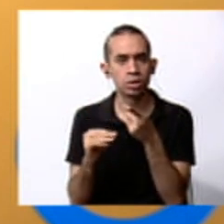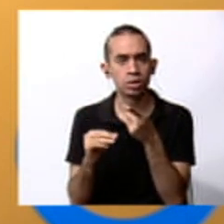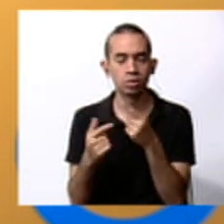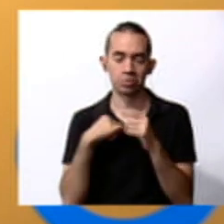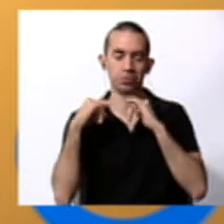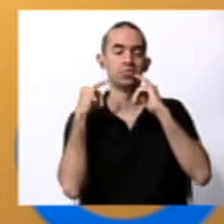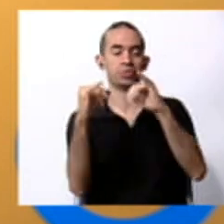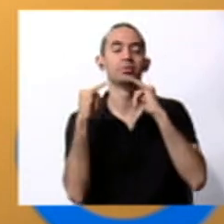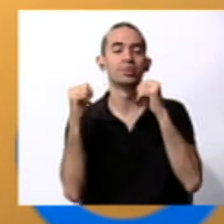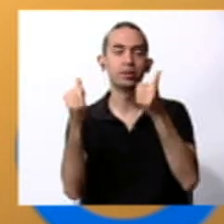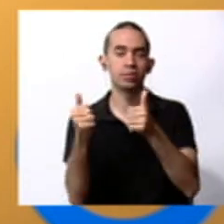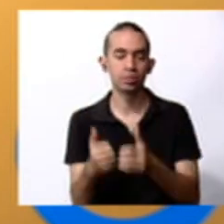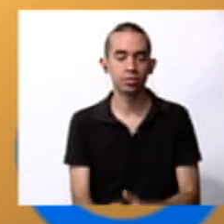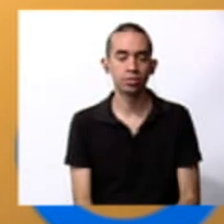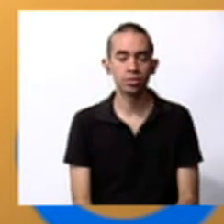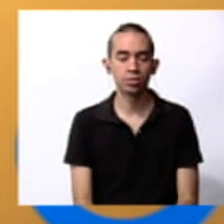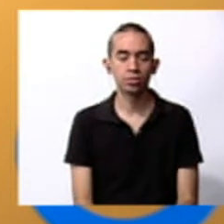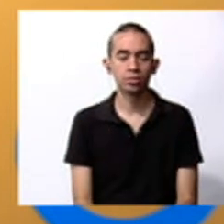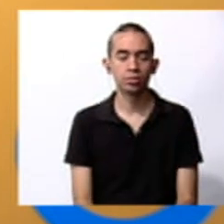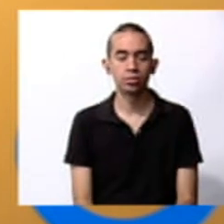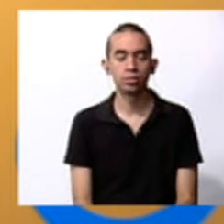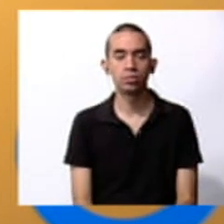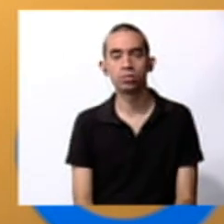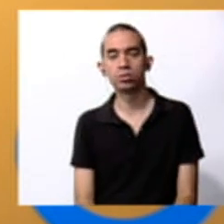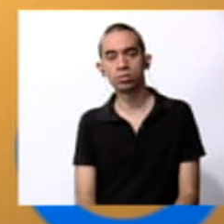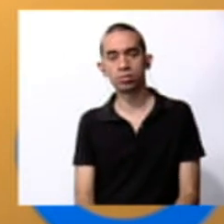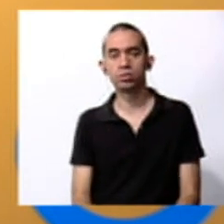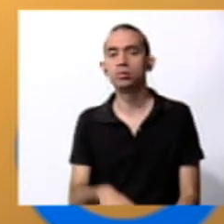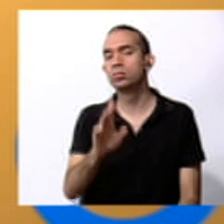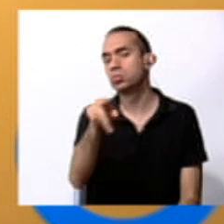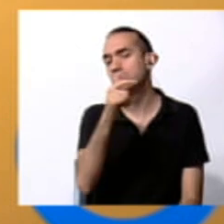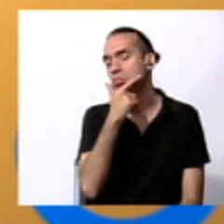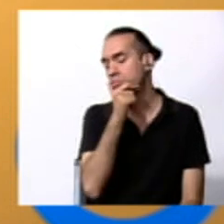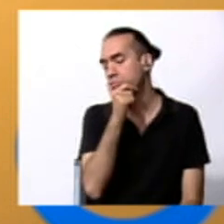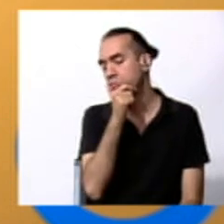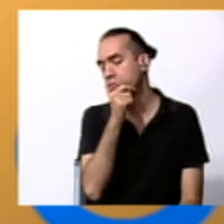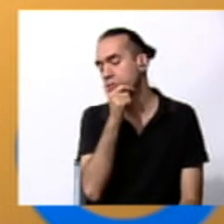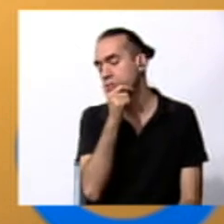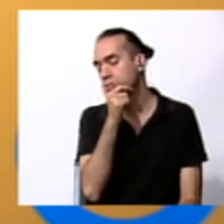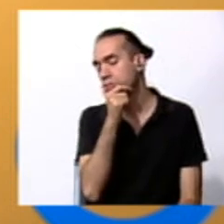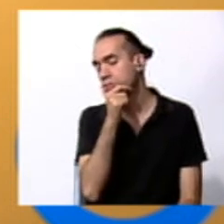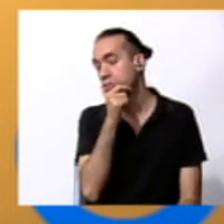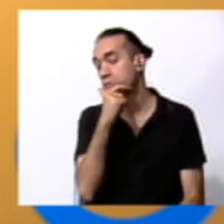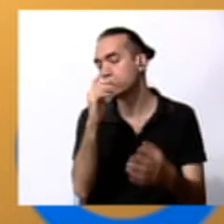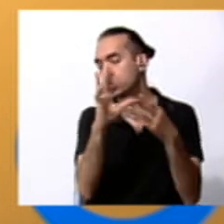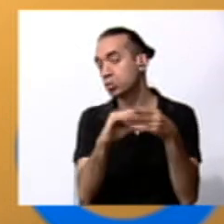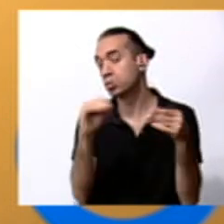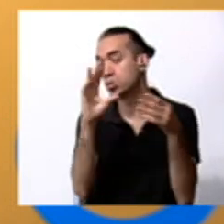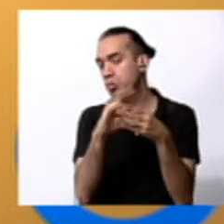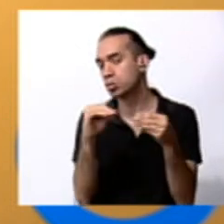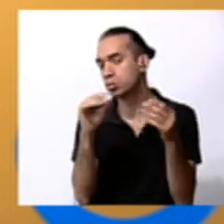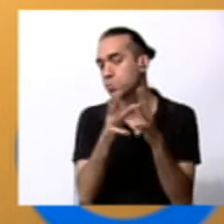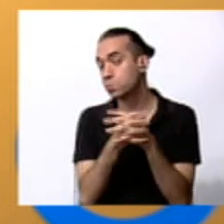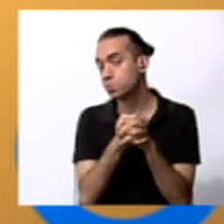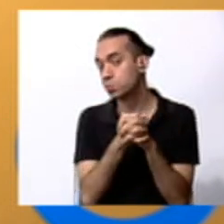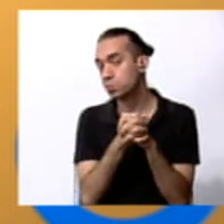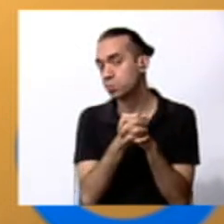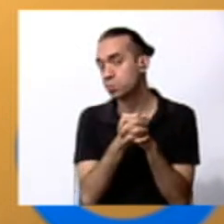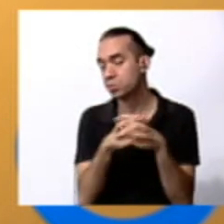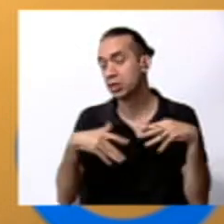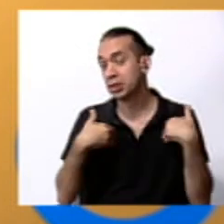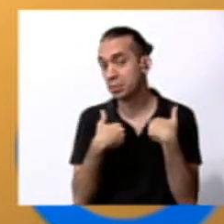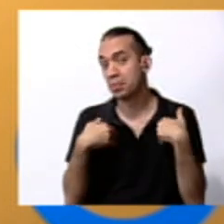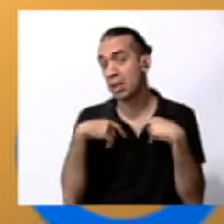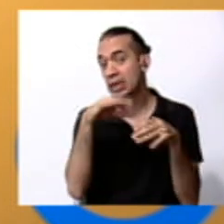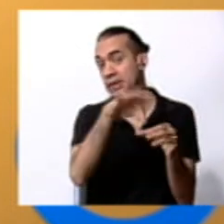I. Good. And what about stories that include farm